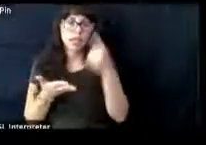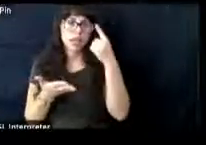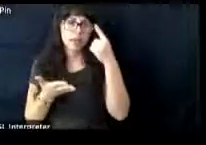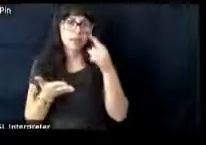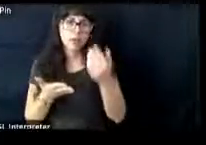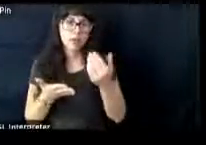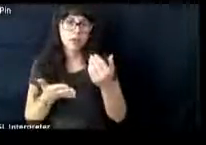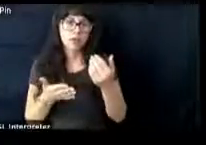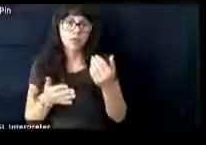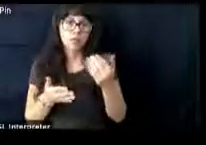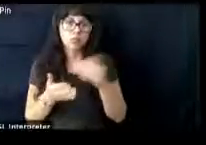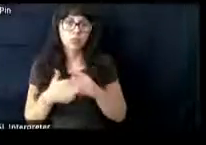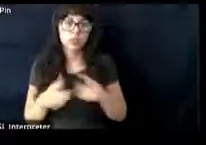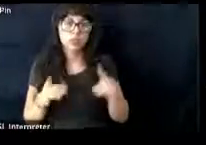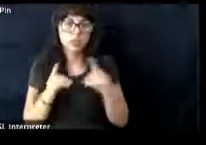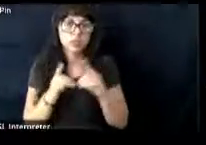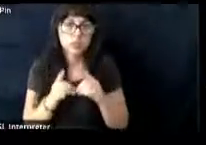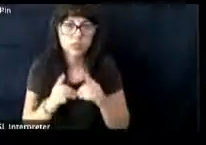out, Warner,